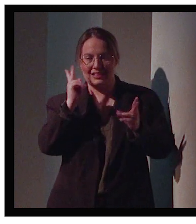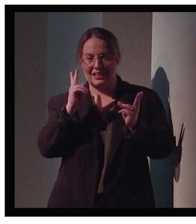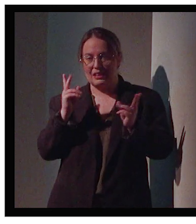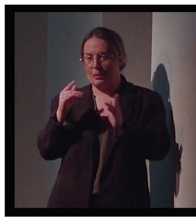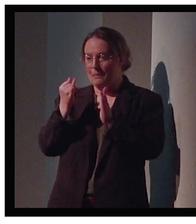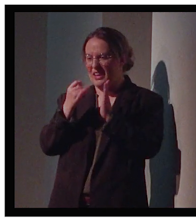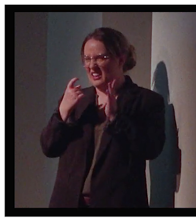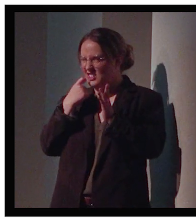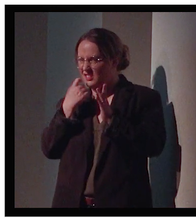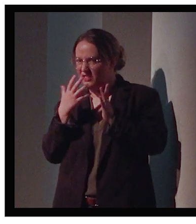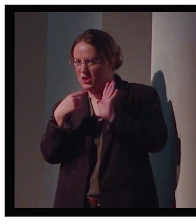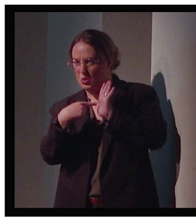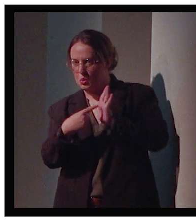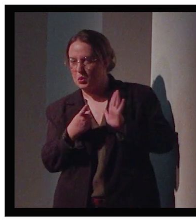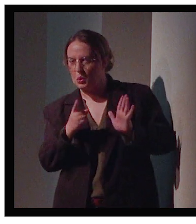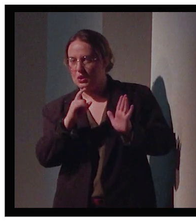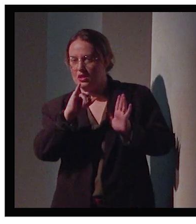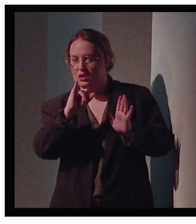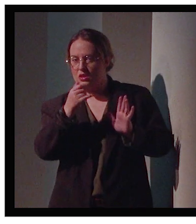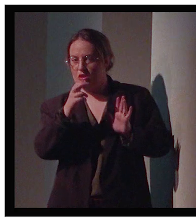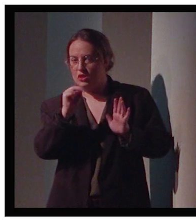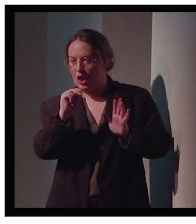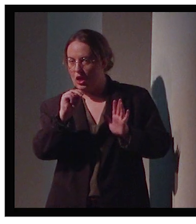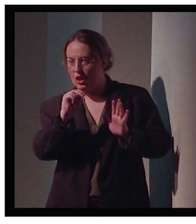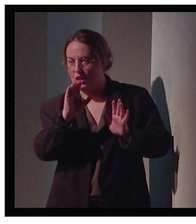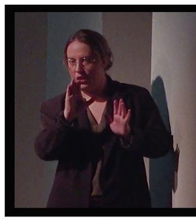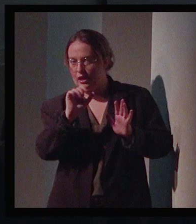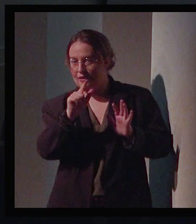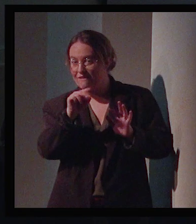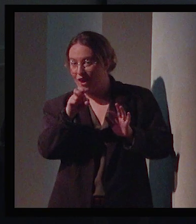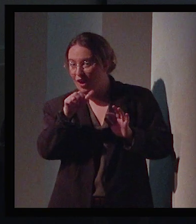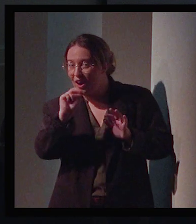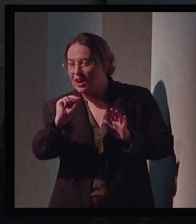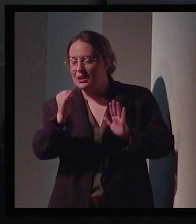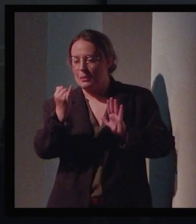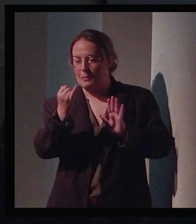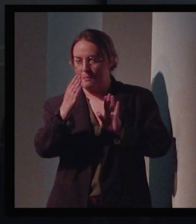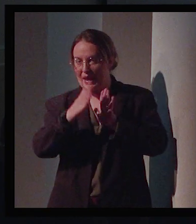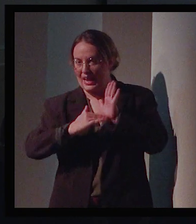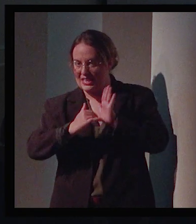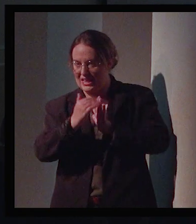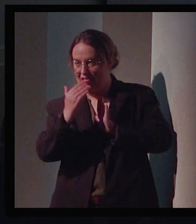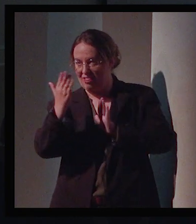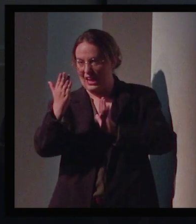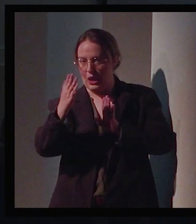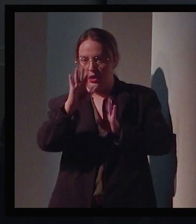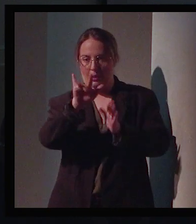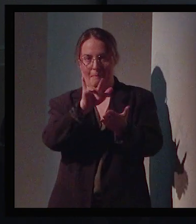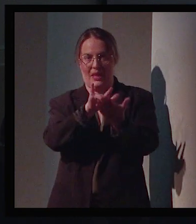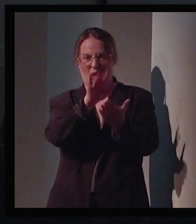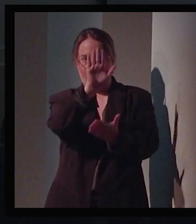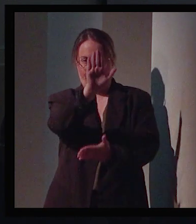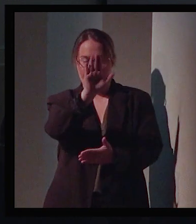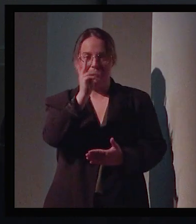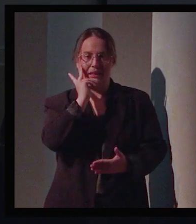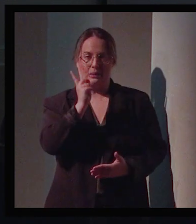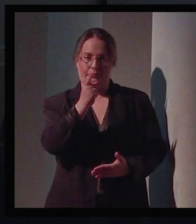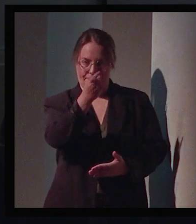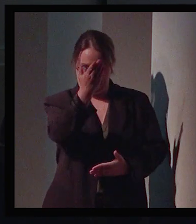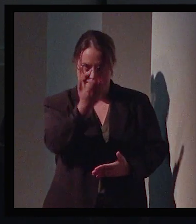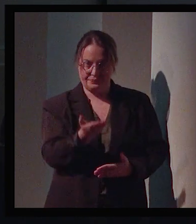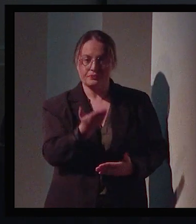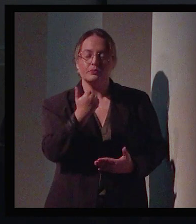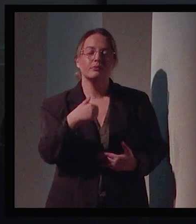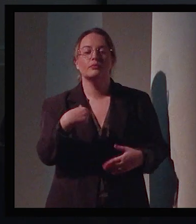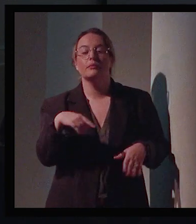I've indicated, that I just showed you, hung way up in the middle there. So in sum, artists who